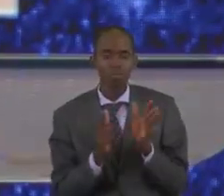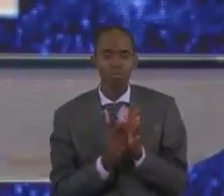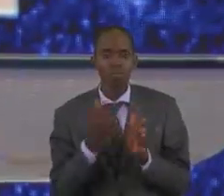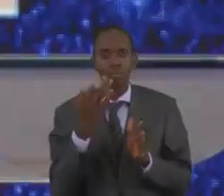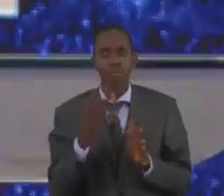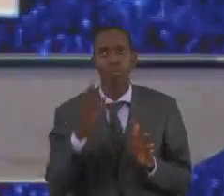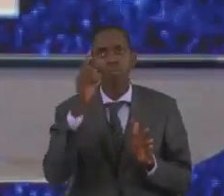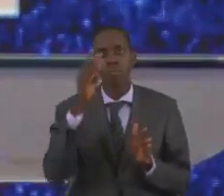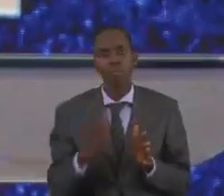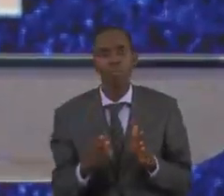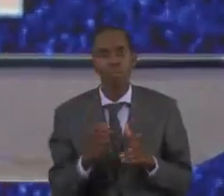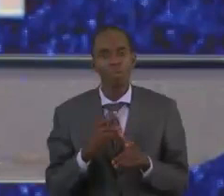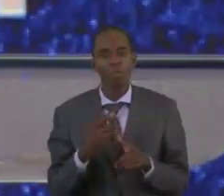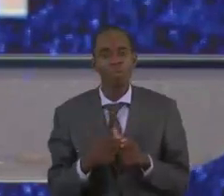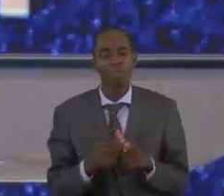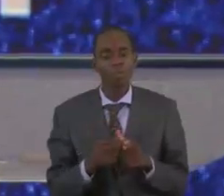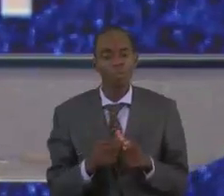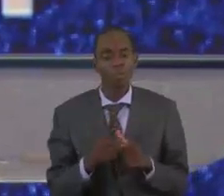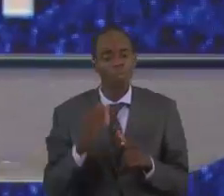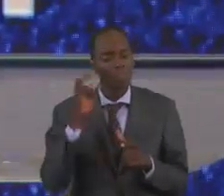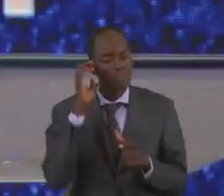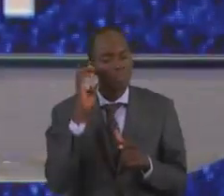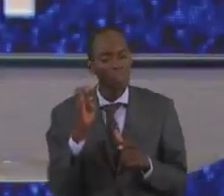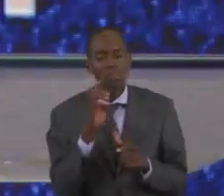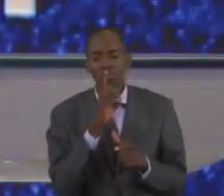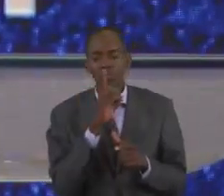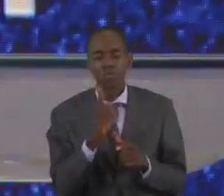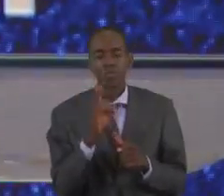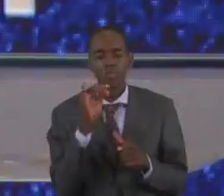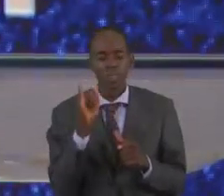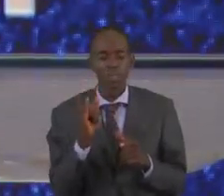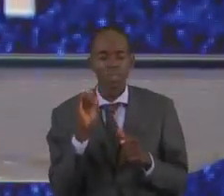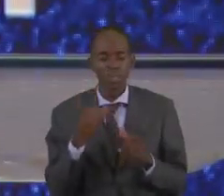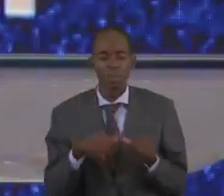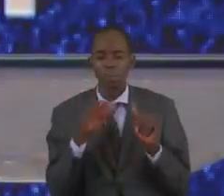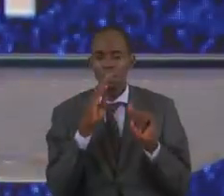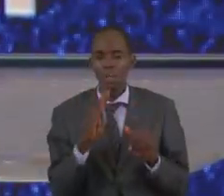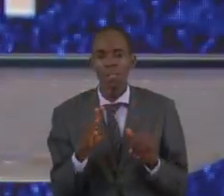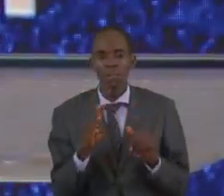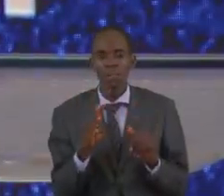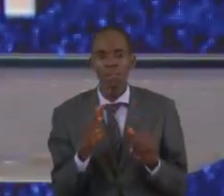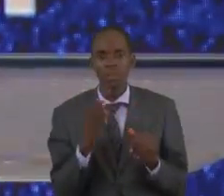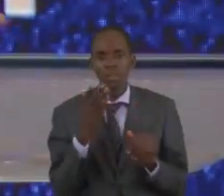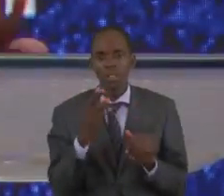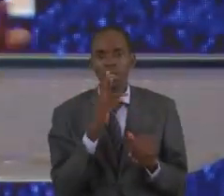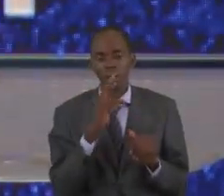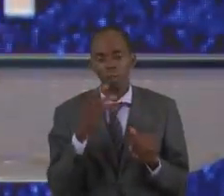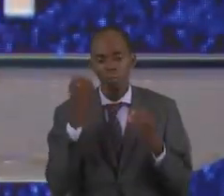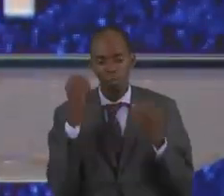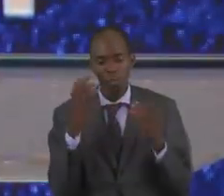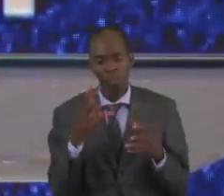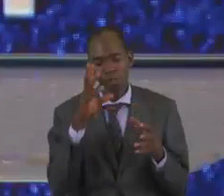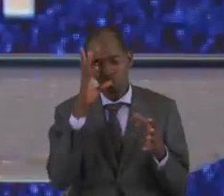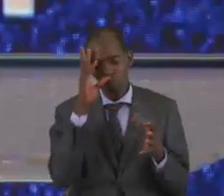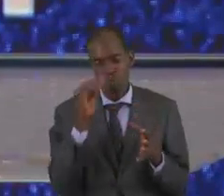neither indeed can be. They are men, they live